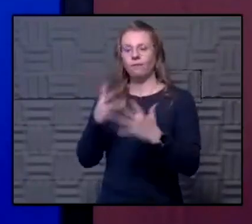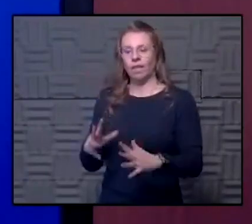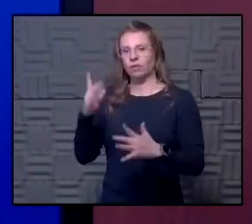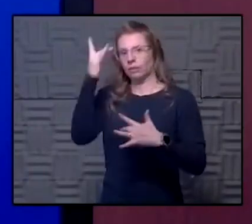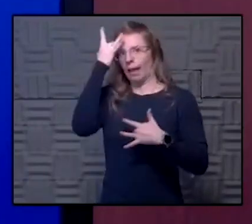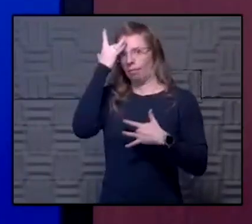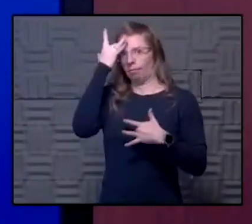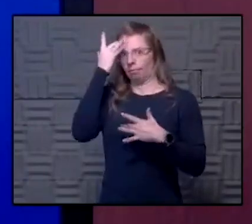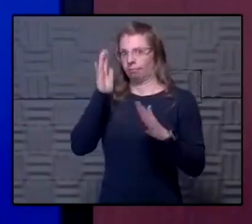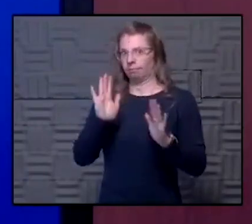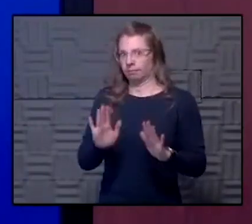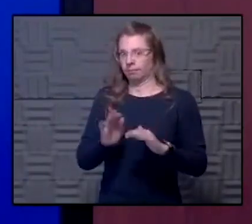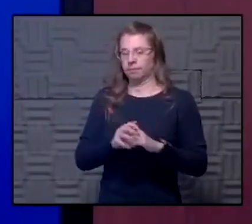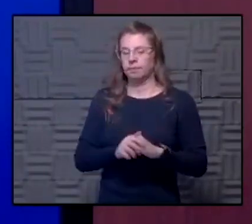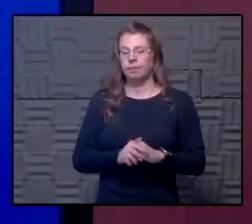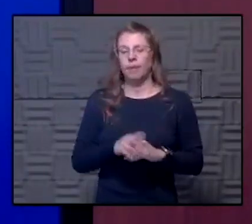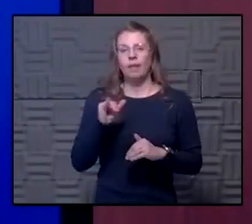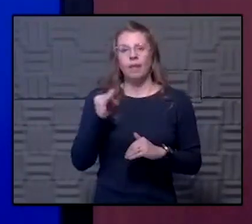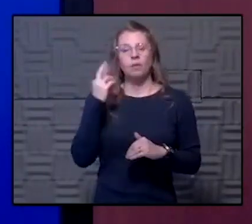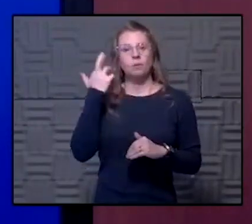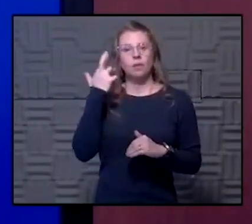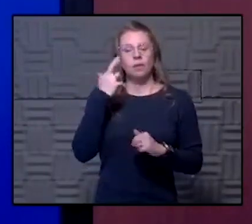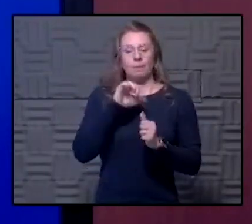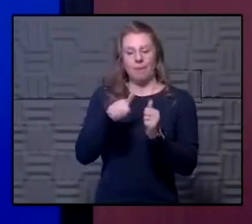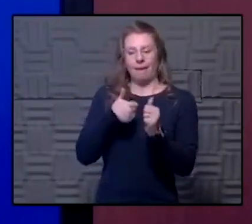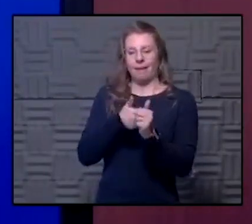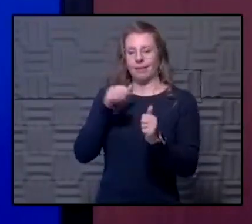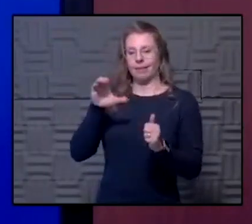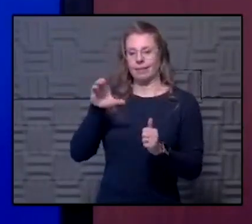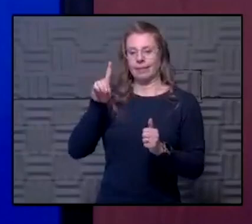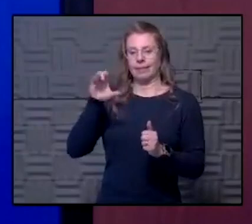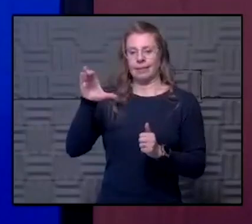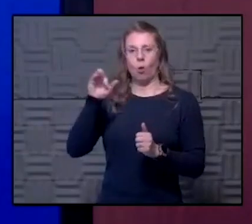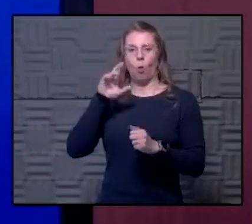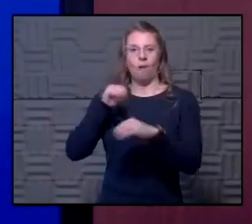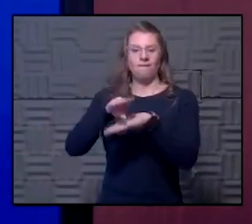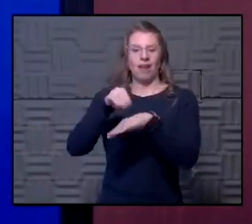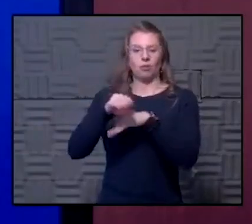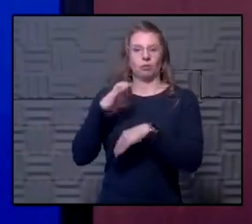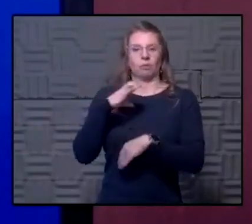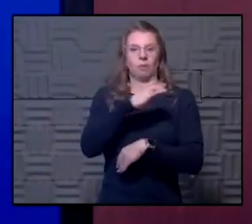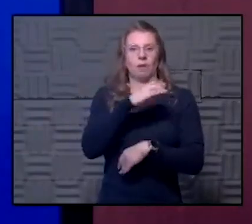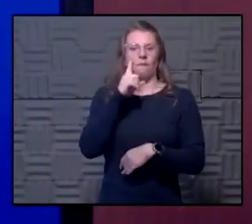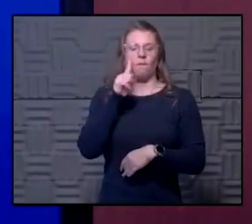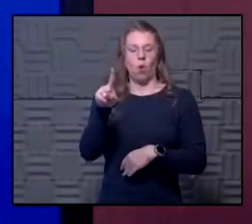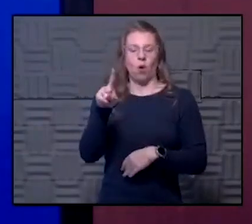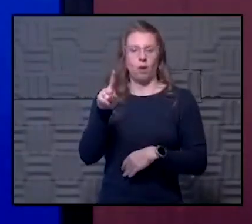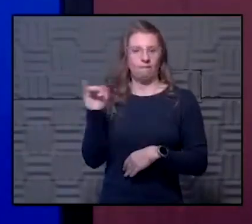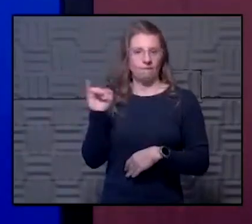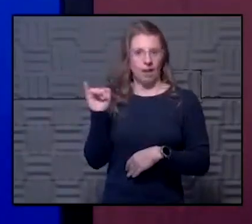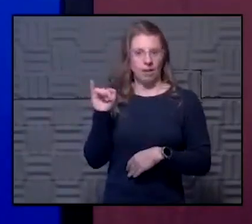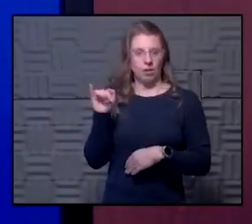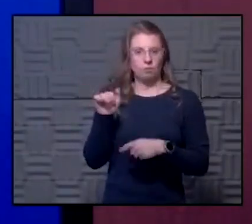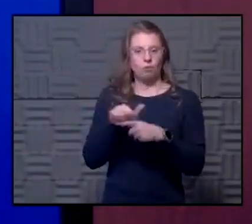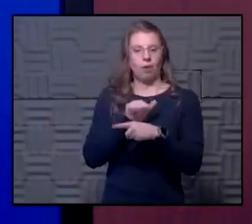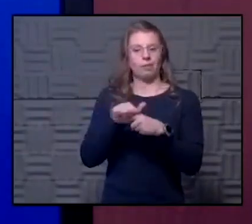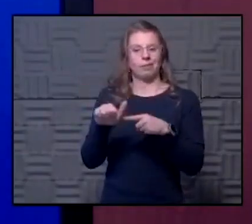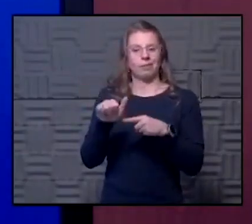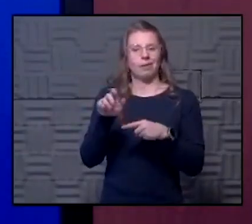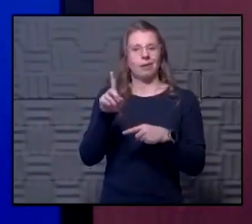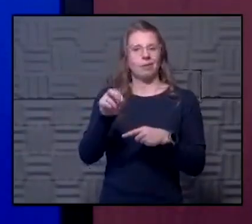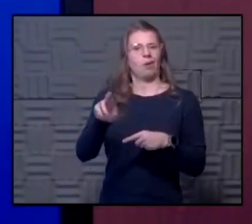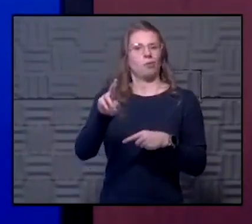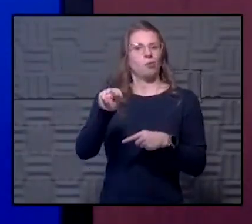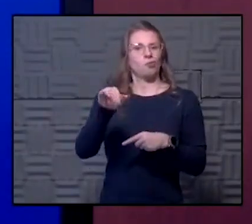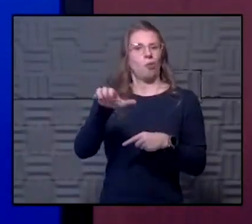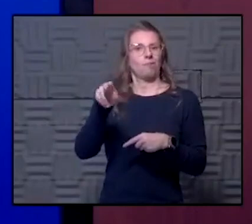so that is the reasoning behind the CDC, or the Advisory Committee on Infection Practices that Dr. Norman mentioned. That's the